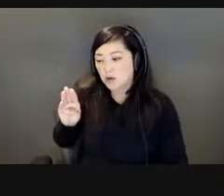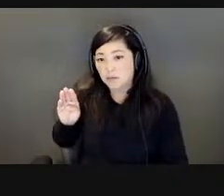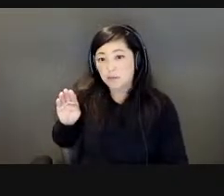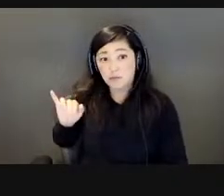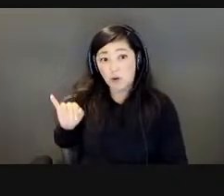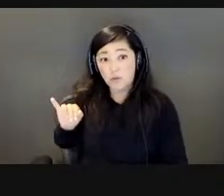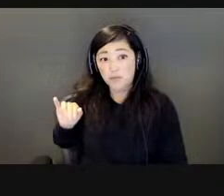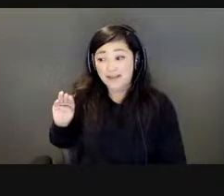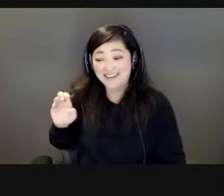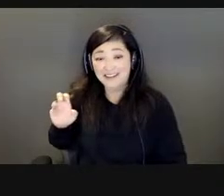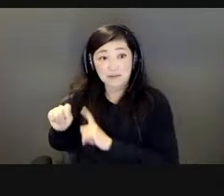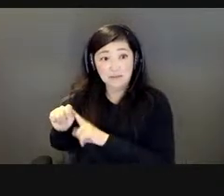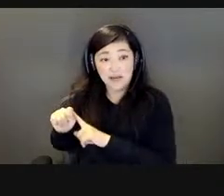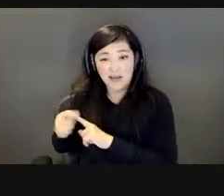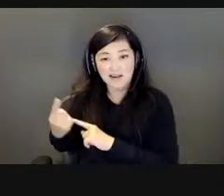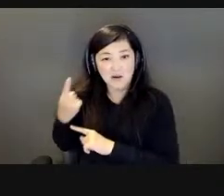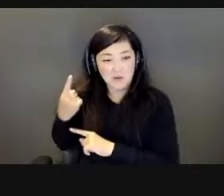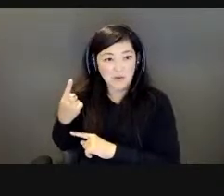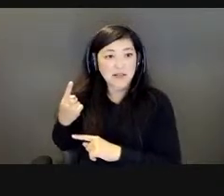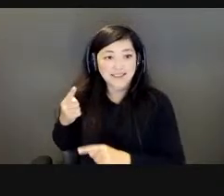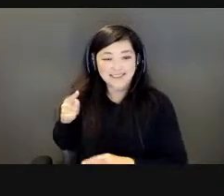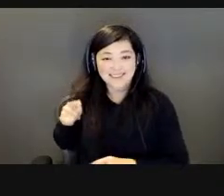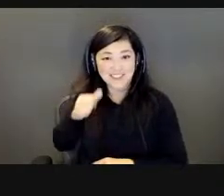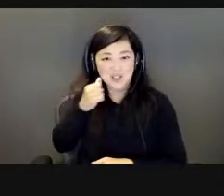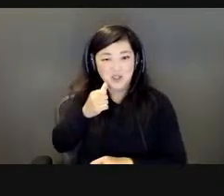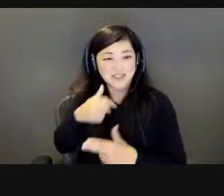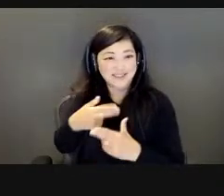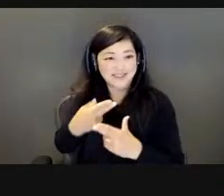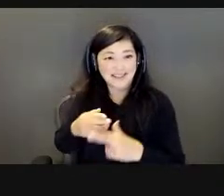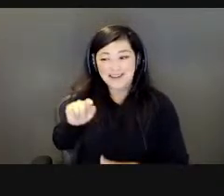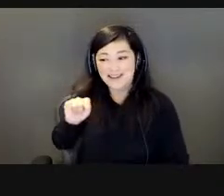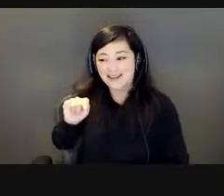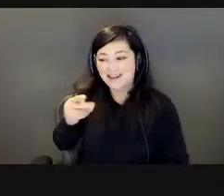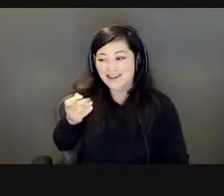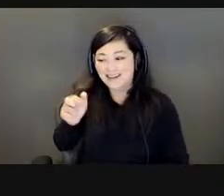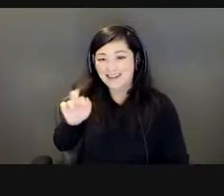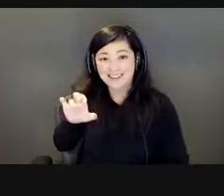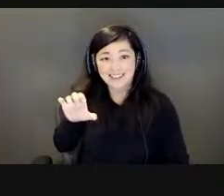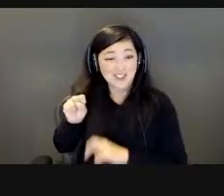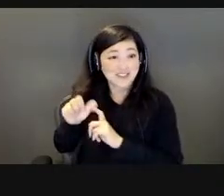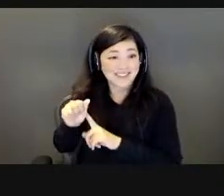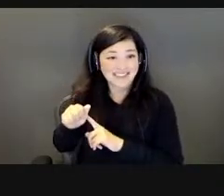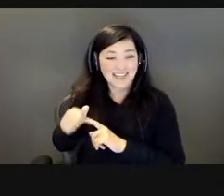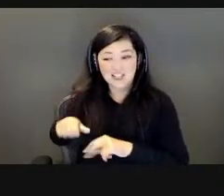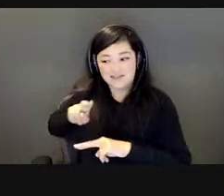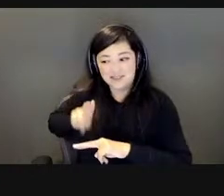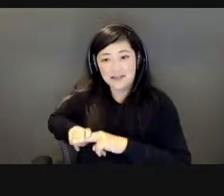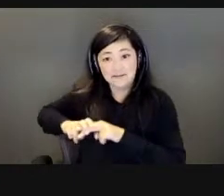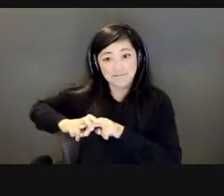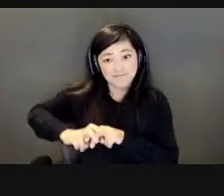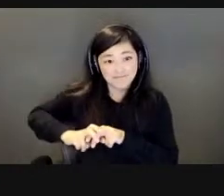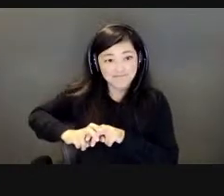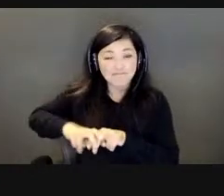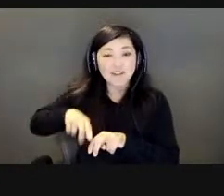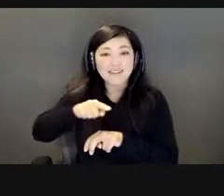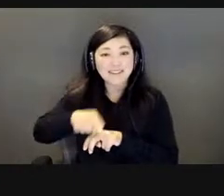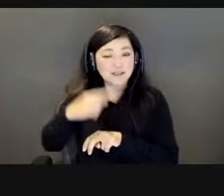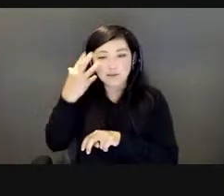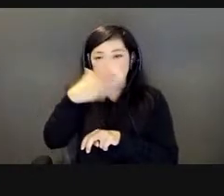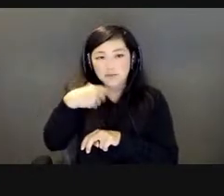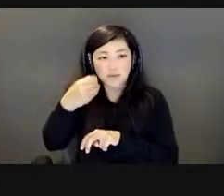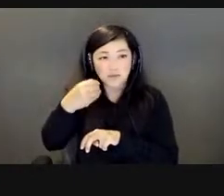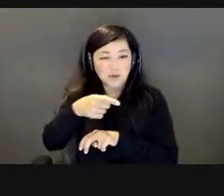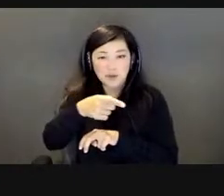is Teresa, who is she's sitting sideways on one of the beach chairs in the beautiful Northumberland